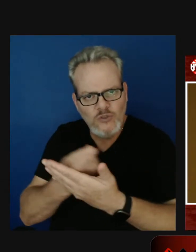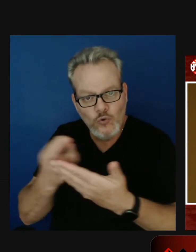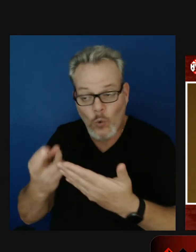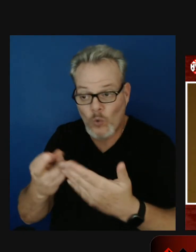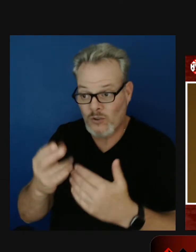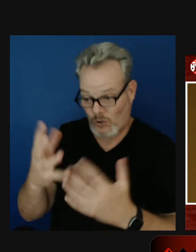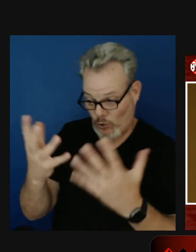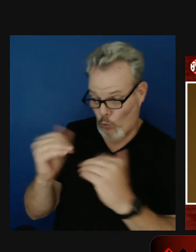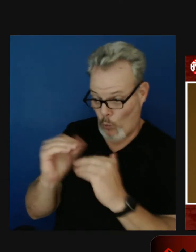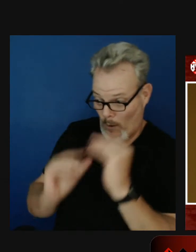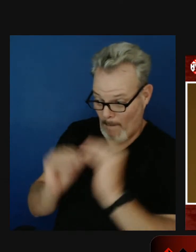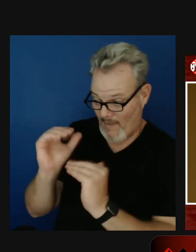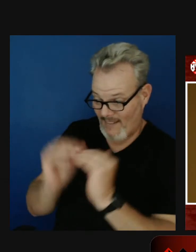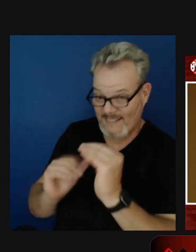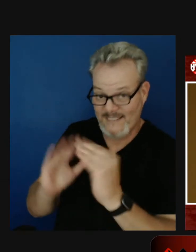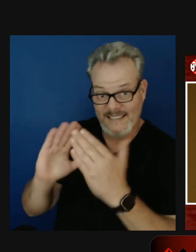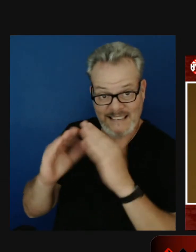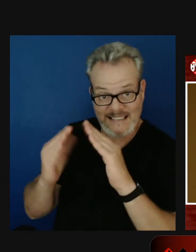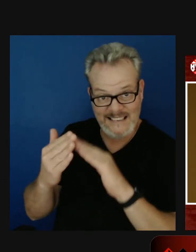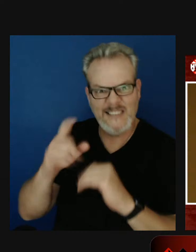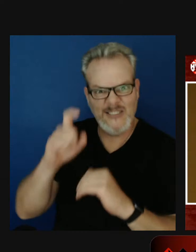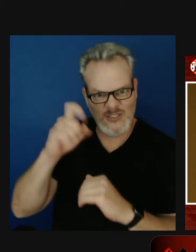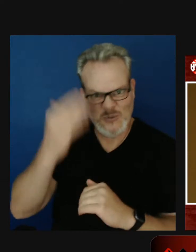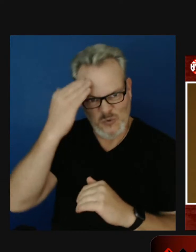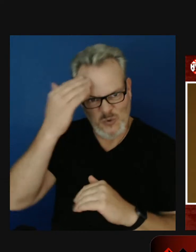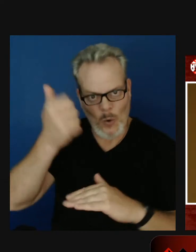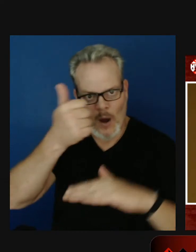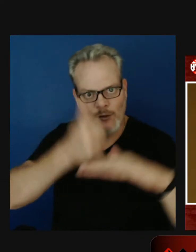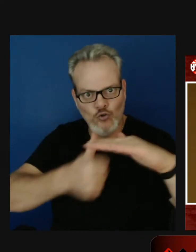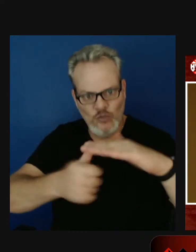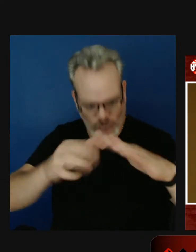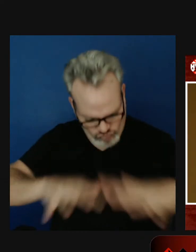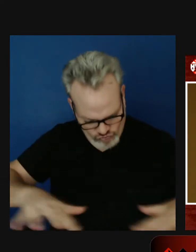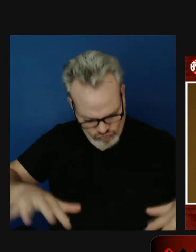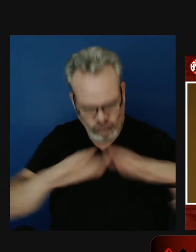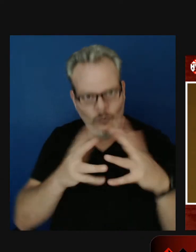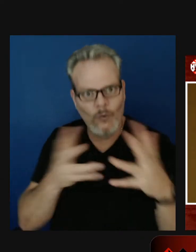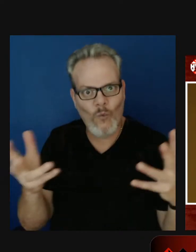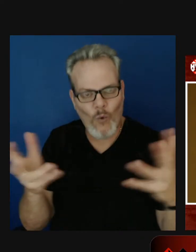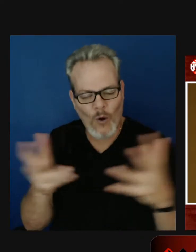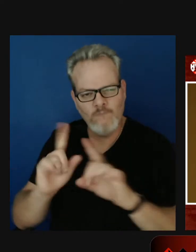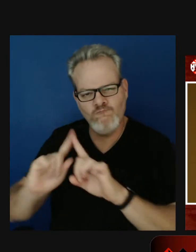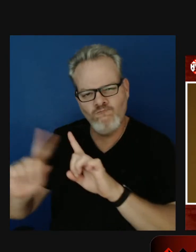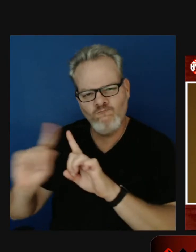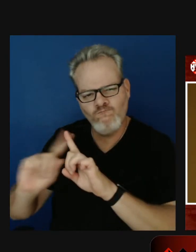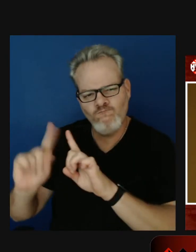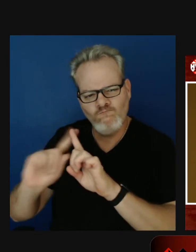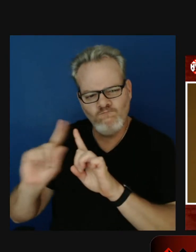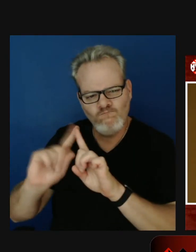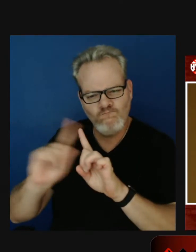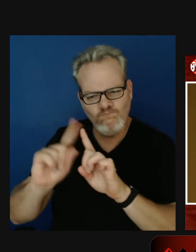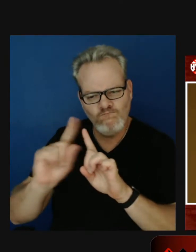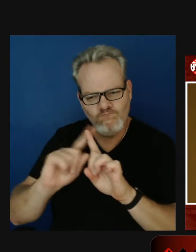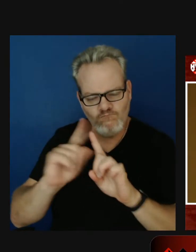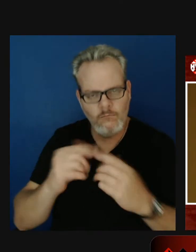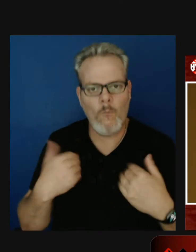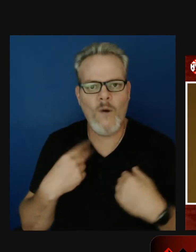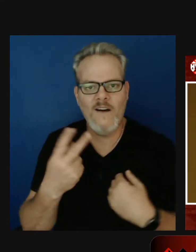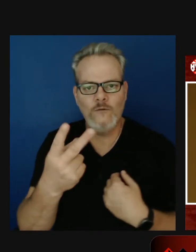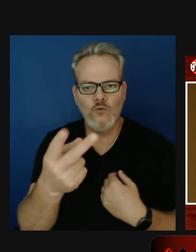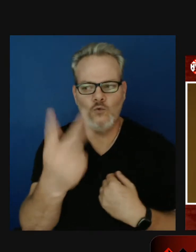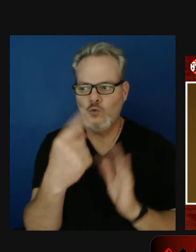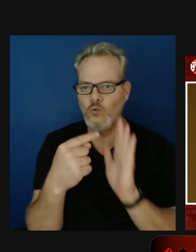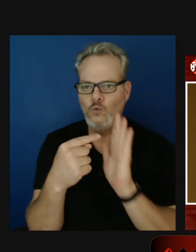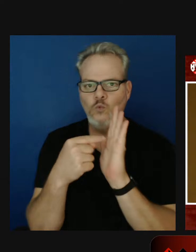know what you're building on, as well as ecosystems and wetlands. And I've got just two here as examples. You can probably tell this